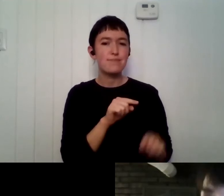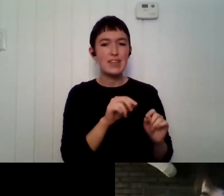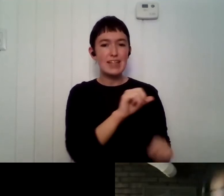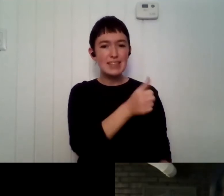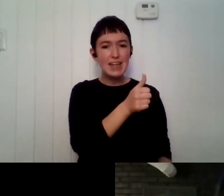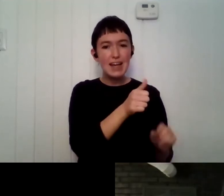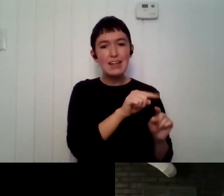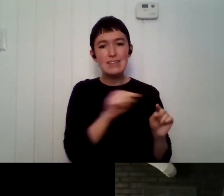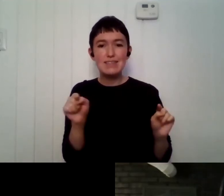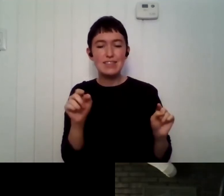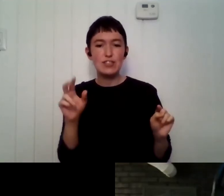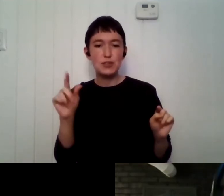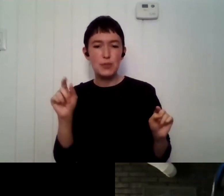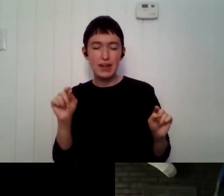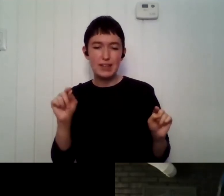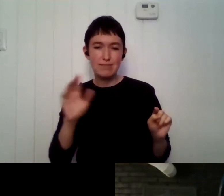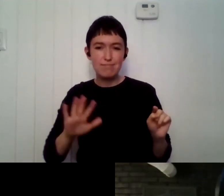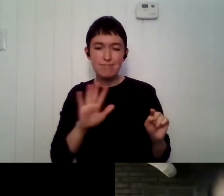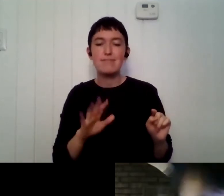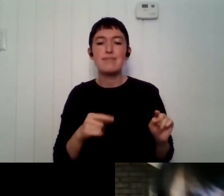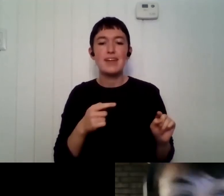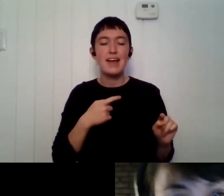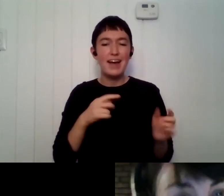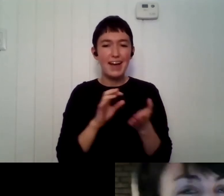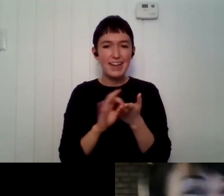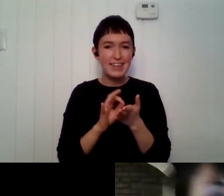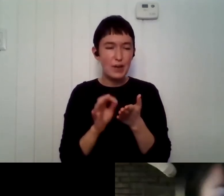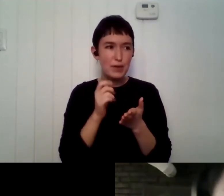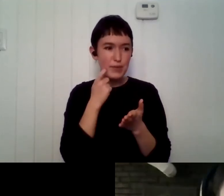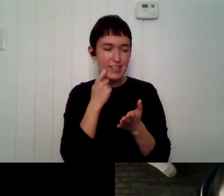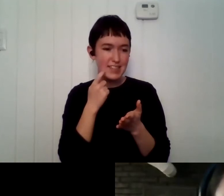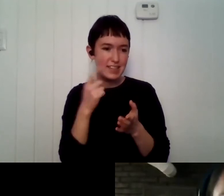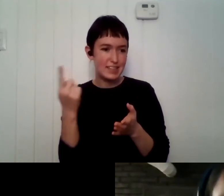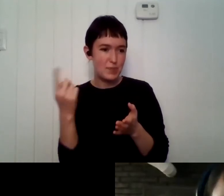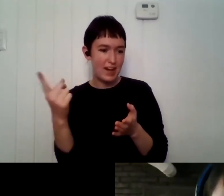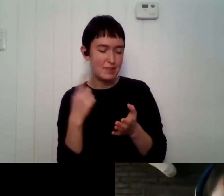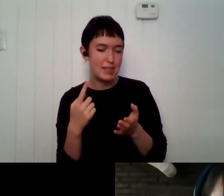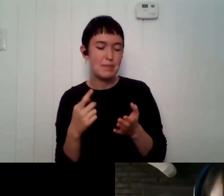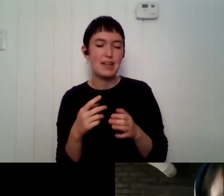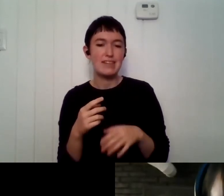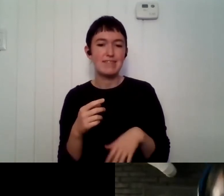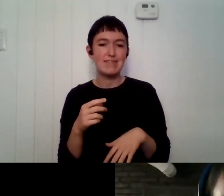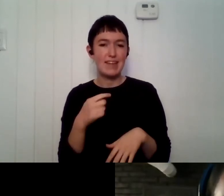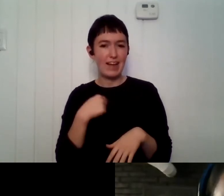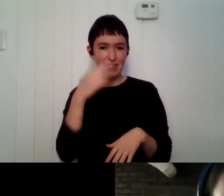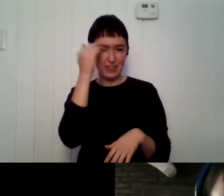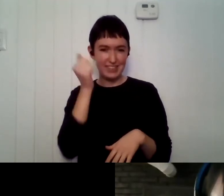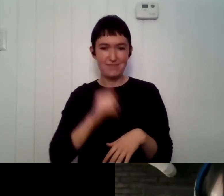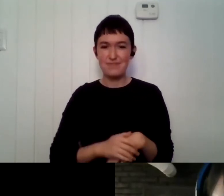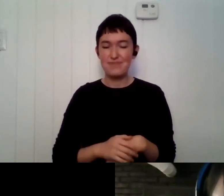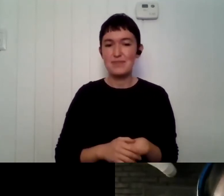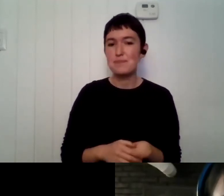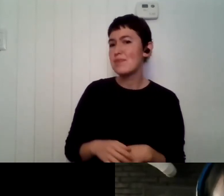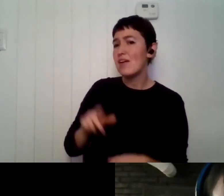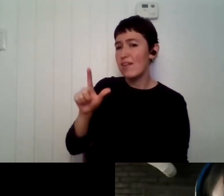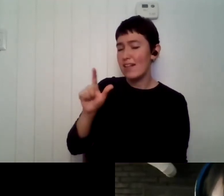Someone else just asked me this recently, and I counted and I forgot. I think maybe somewhere between 10 like that. Sounds good. Yeah. And labs can have like all